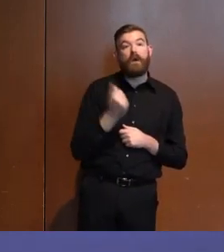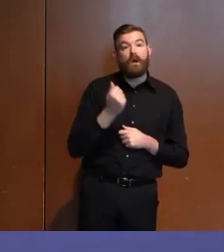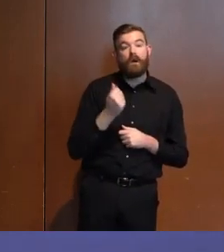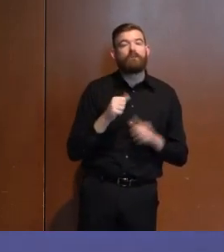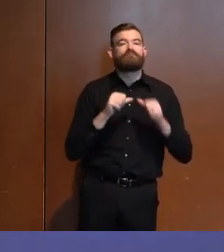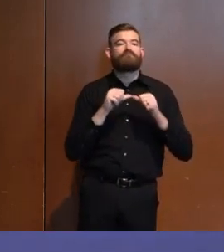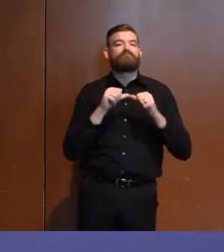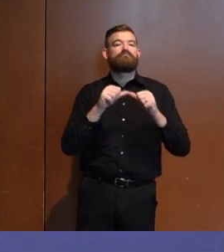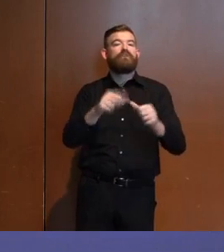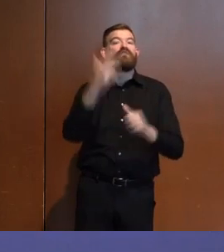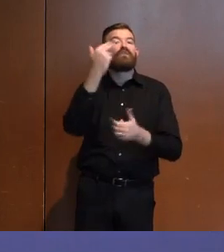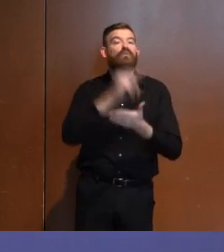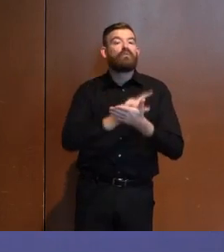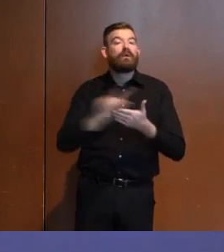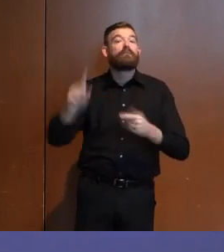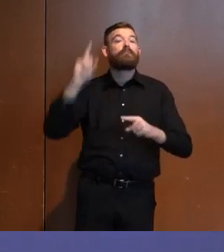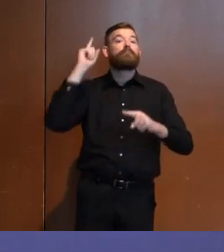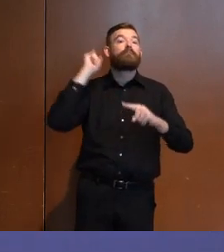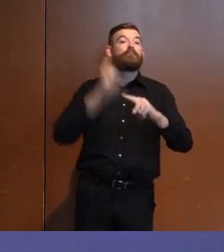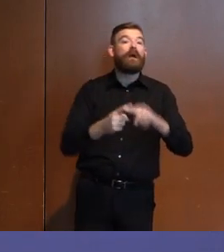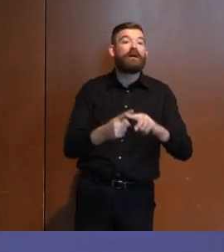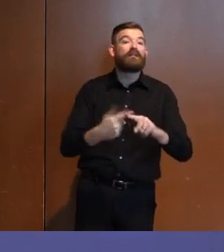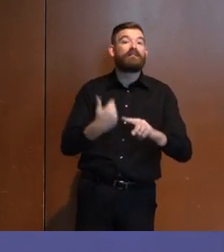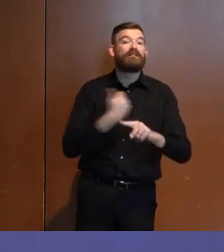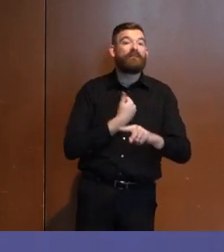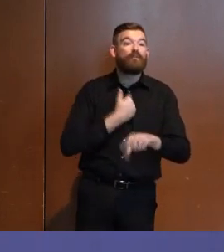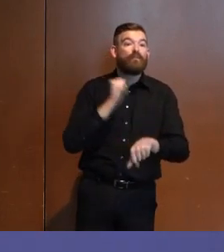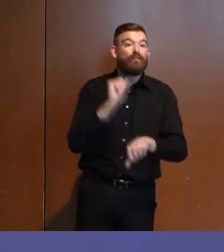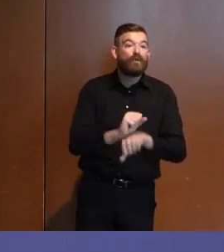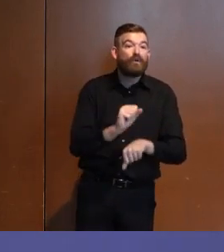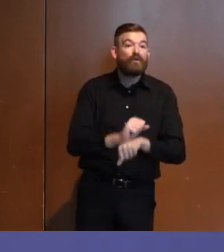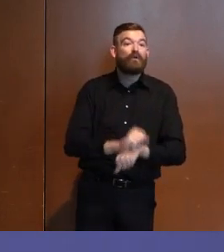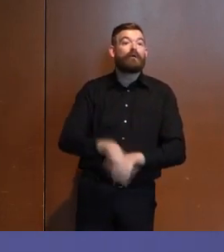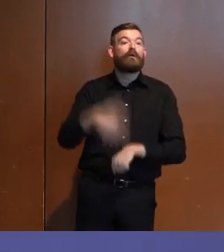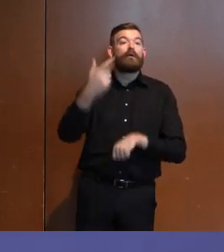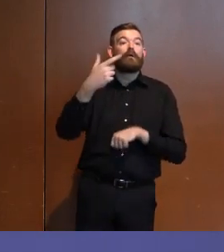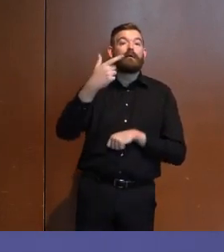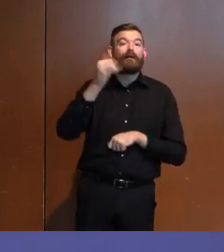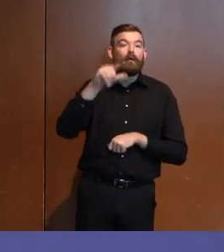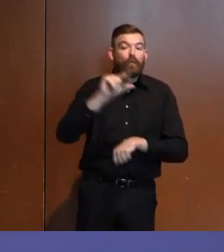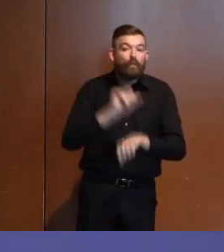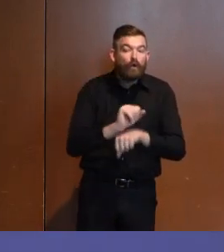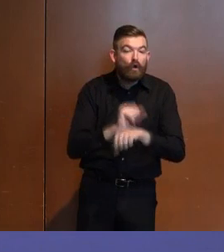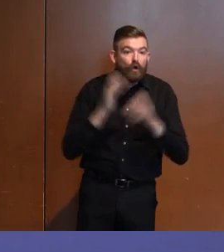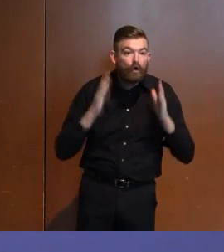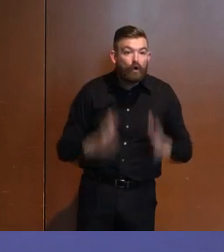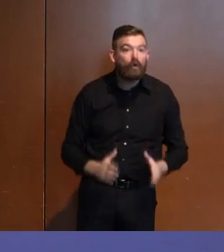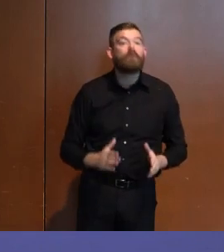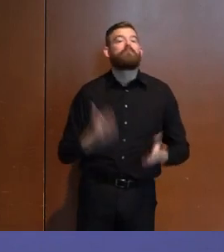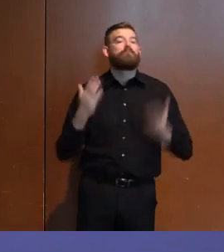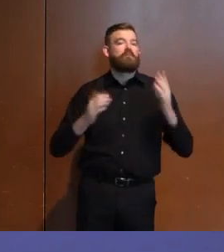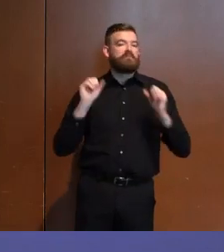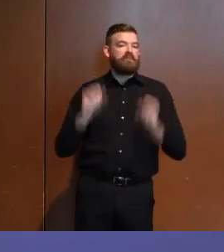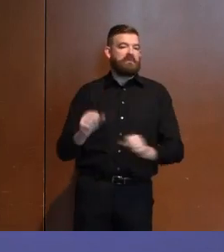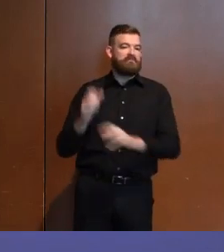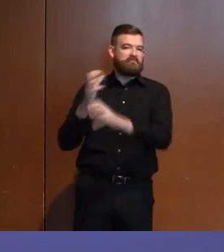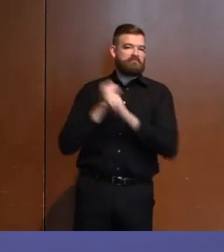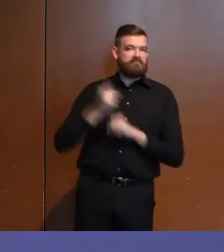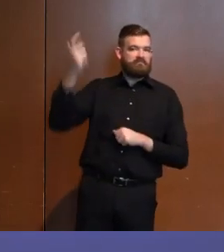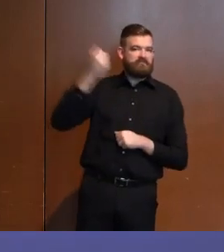for unemployment insurance benefits as well. A $150 billion